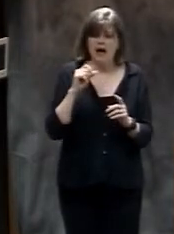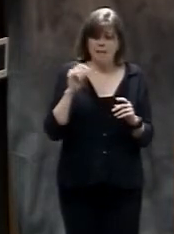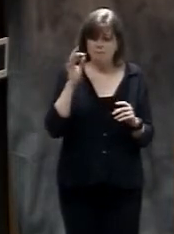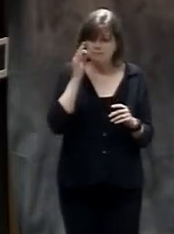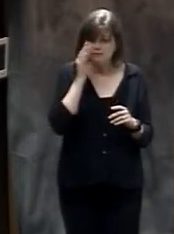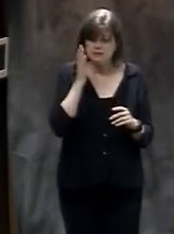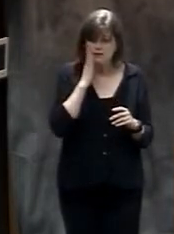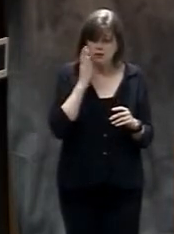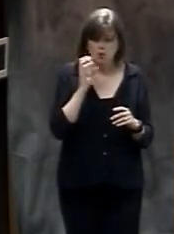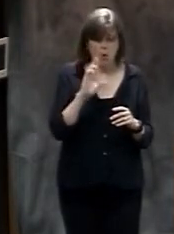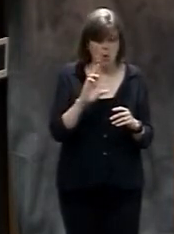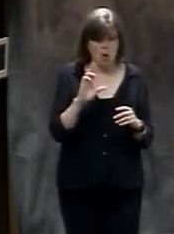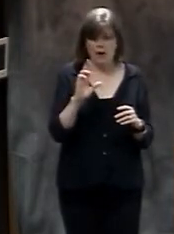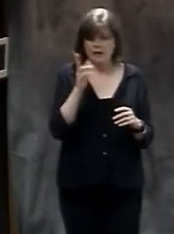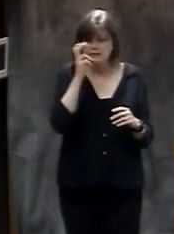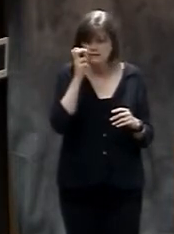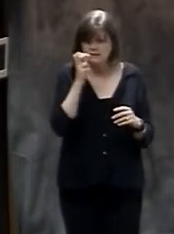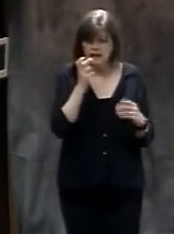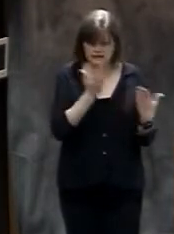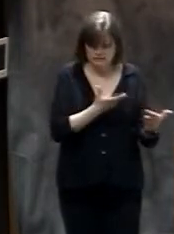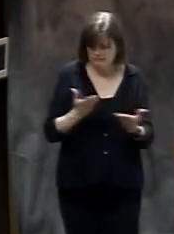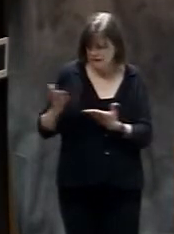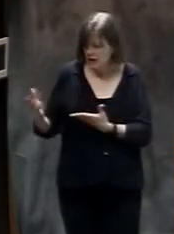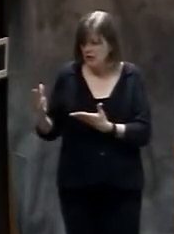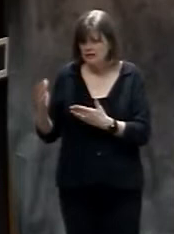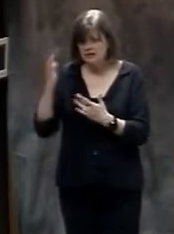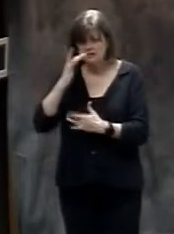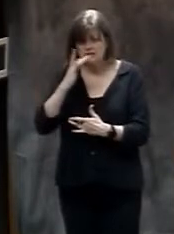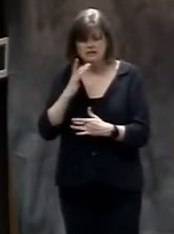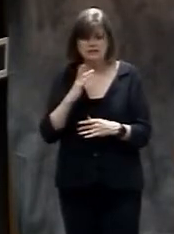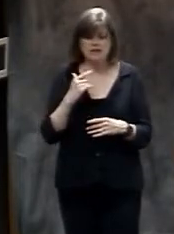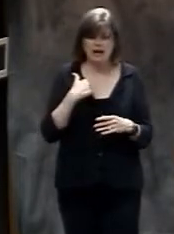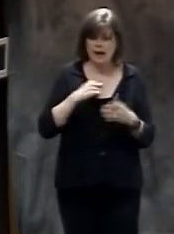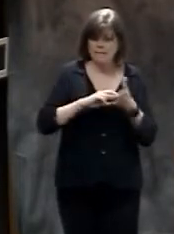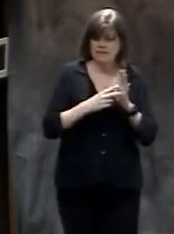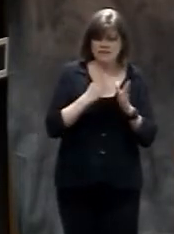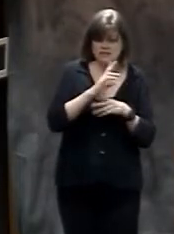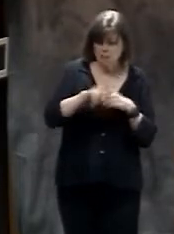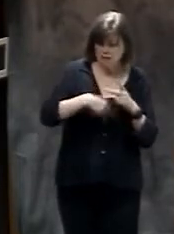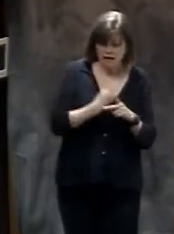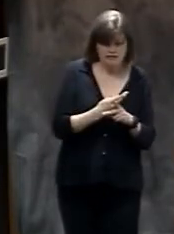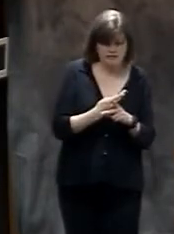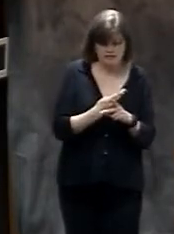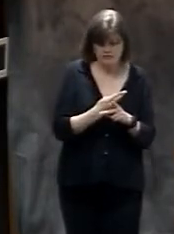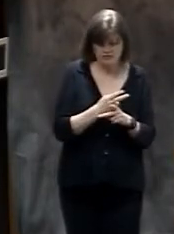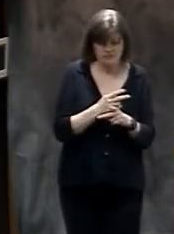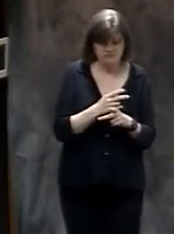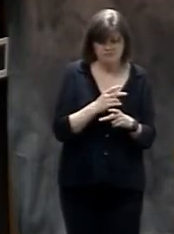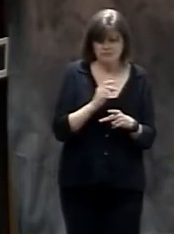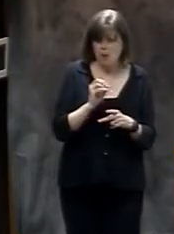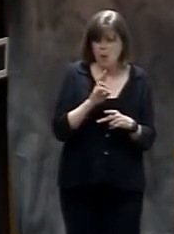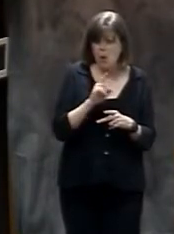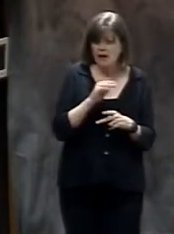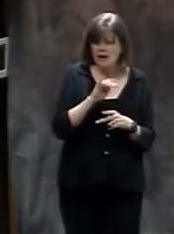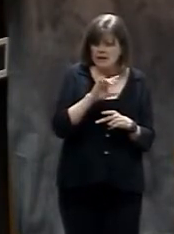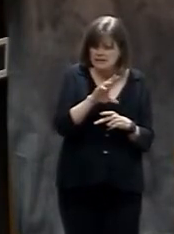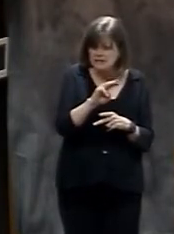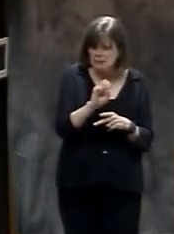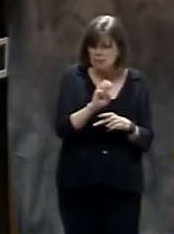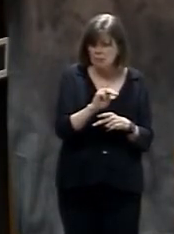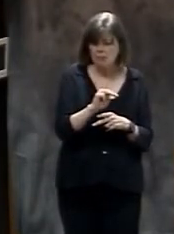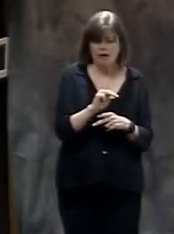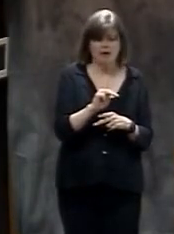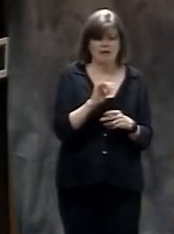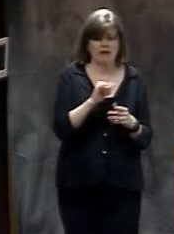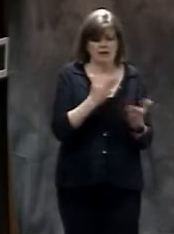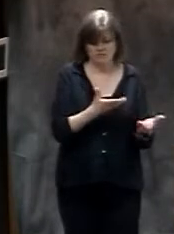the vectors themselves. And by vector, I mean some sort of organism that can transmit a pathogen. In this case, this